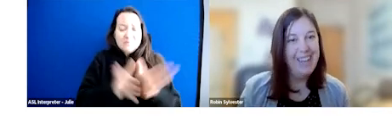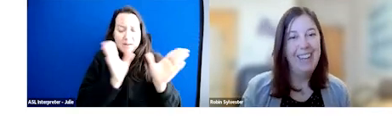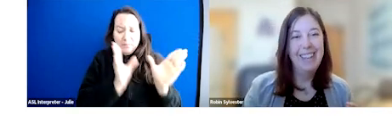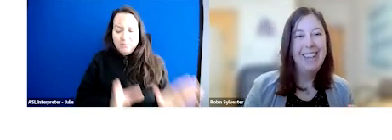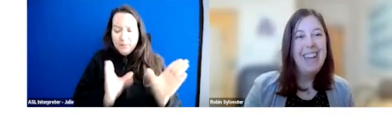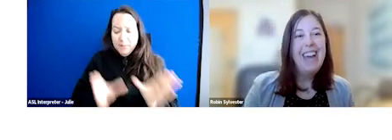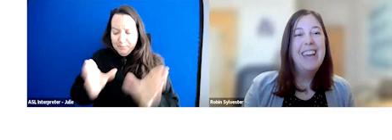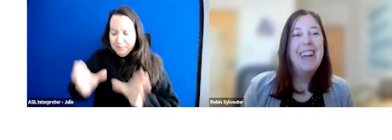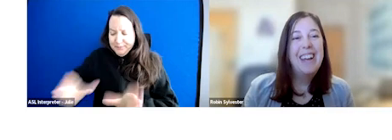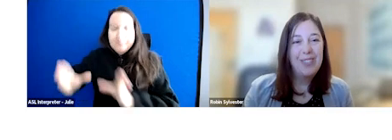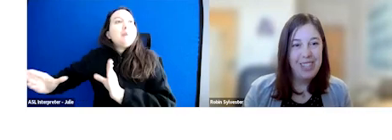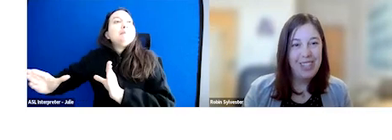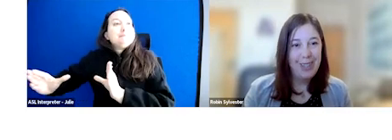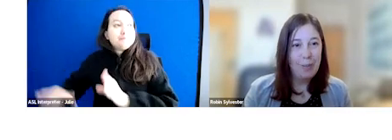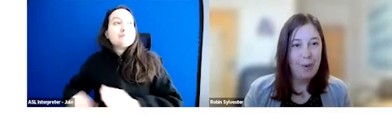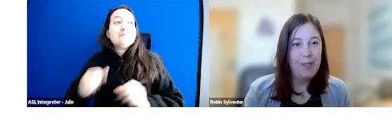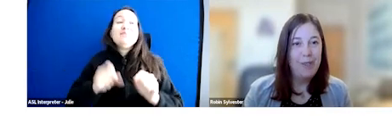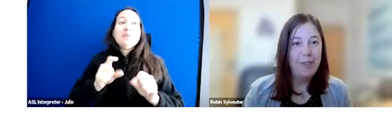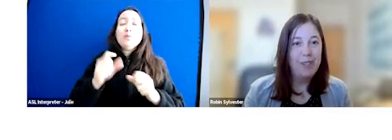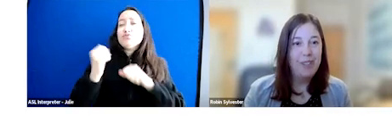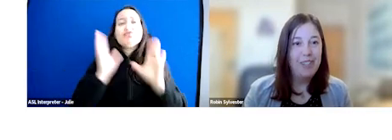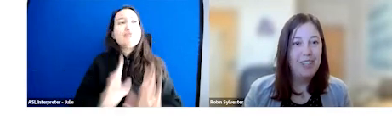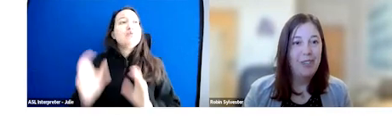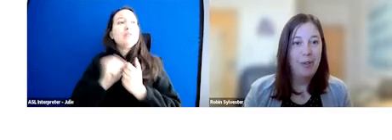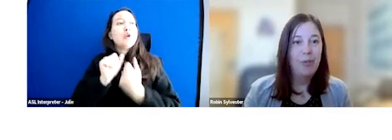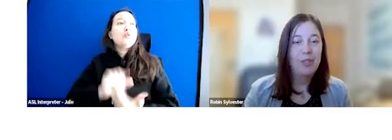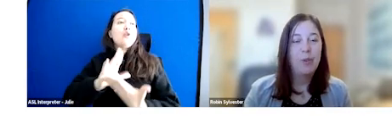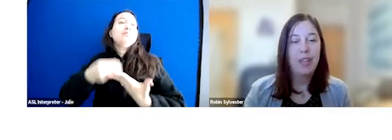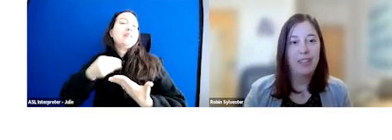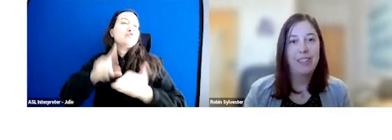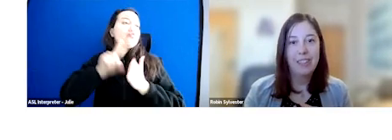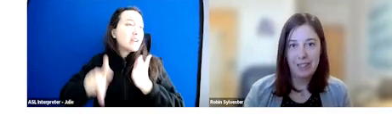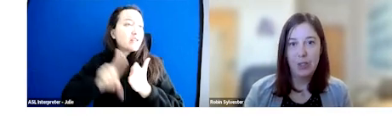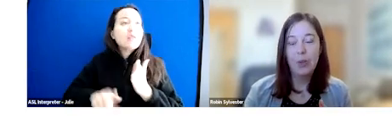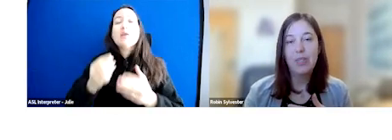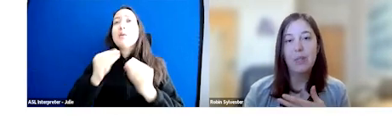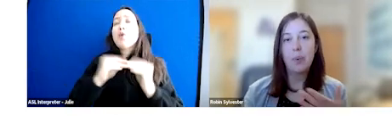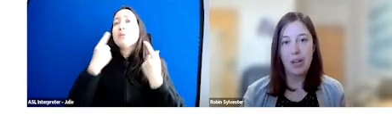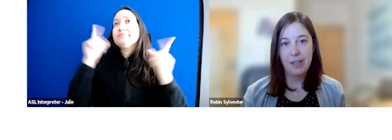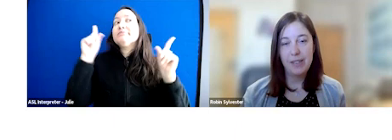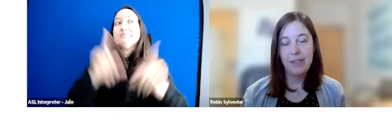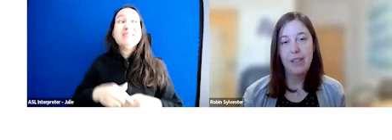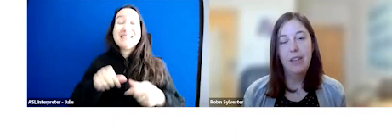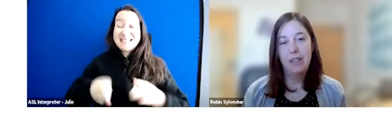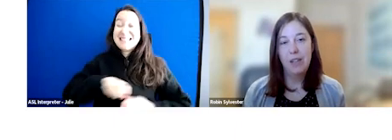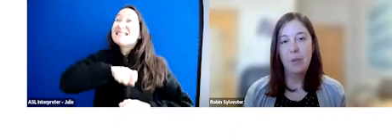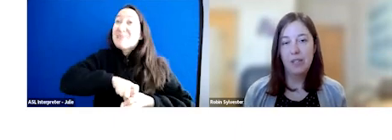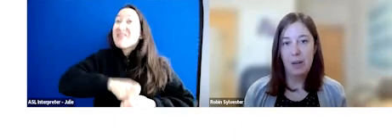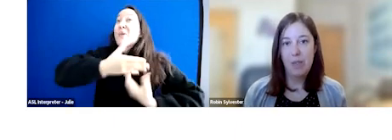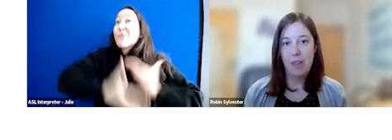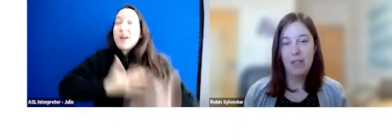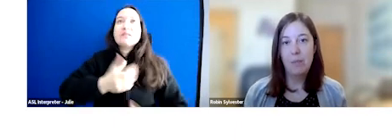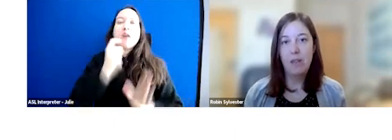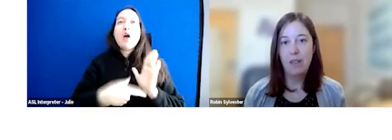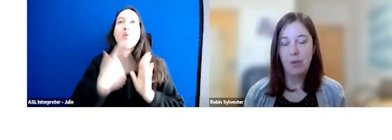methodical and strategic in their approach to funder research and to grant requests are more likely to succeed. So this is a process. It is not a